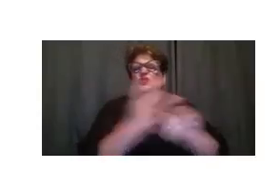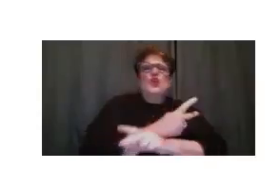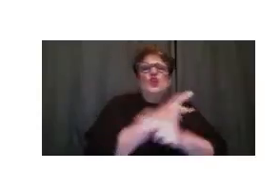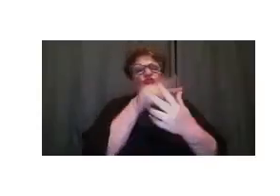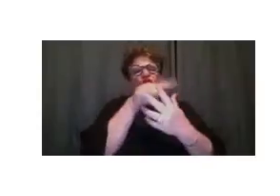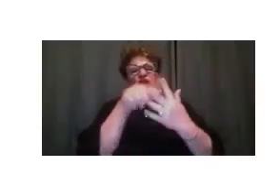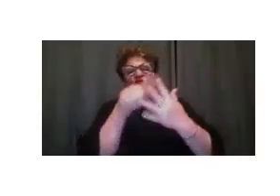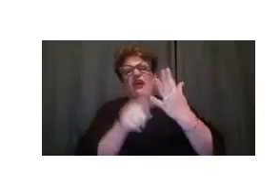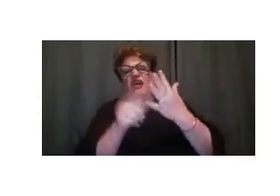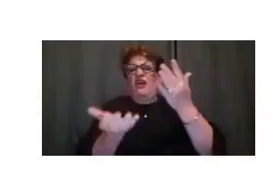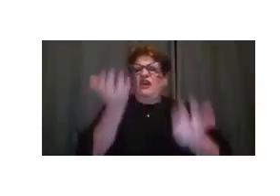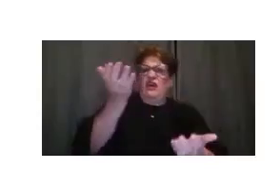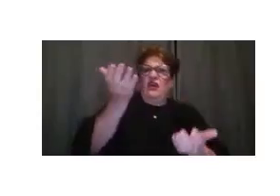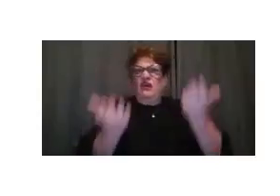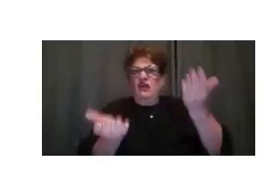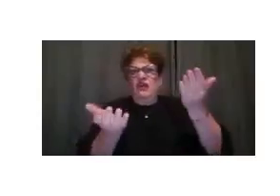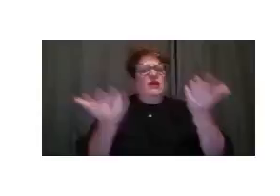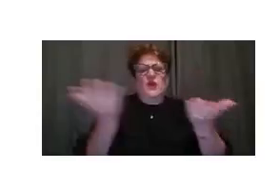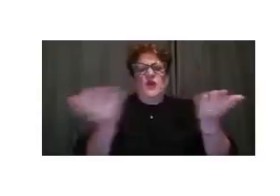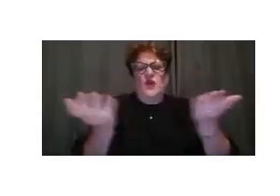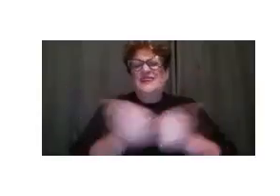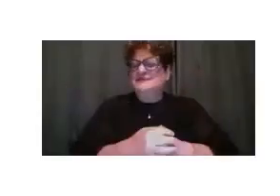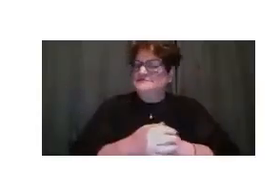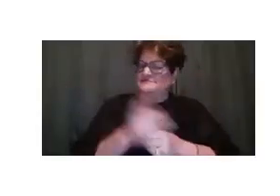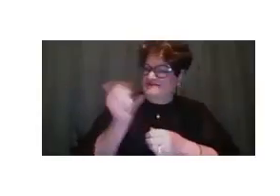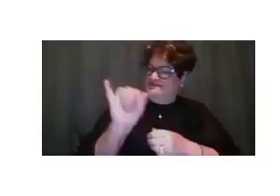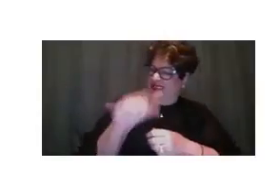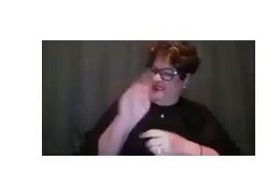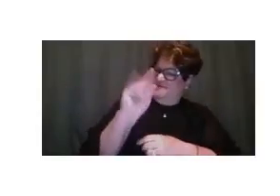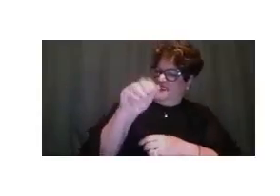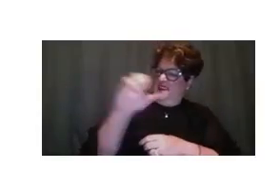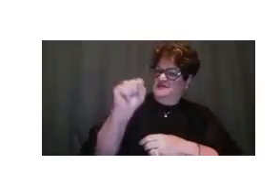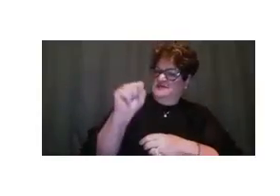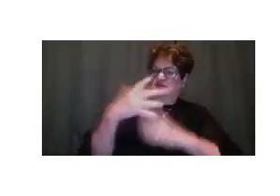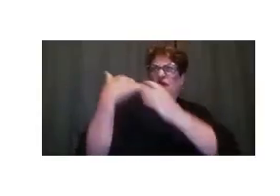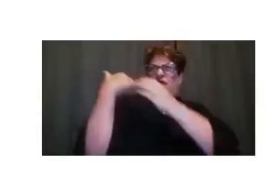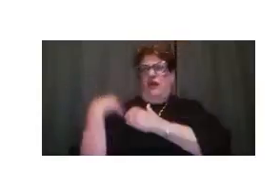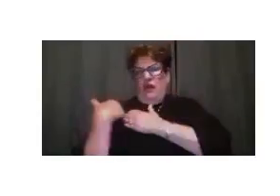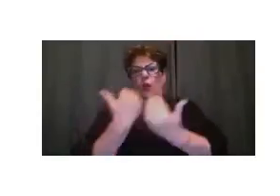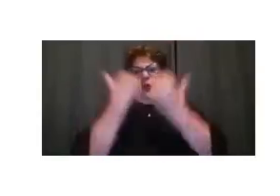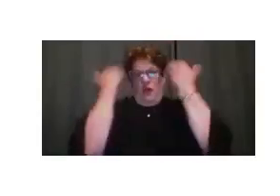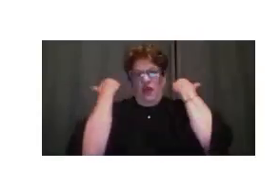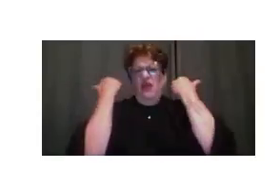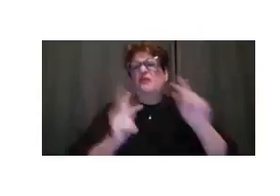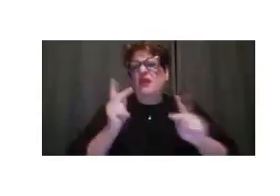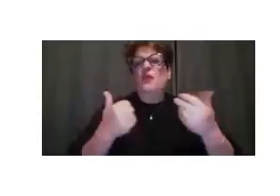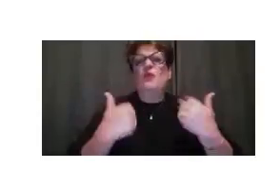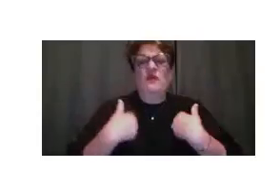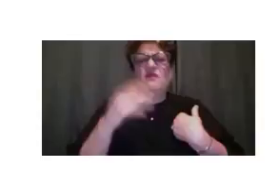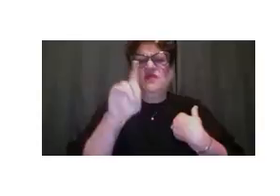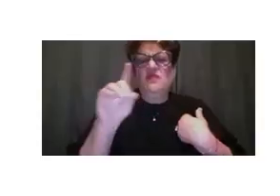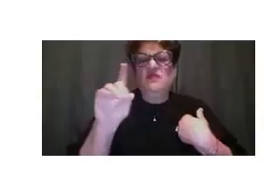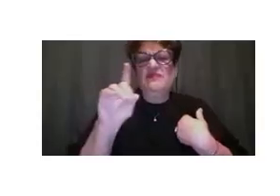put on people with disabilities they can do